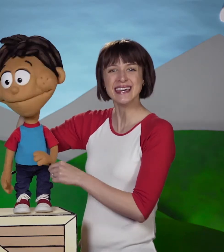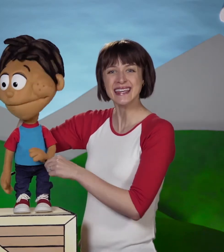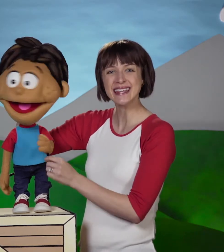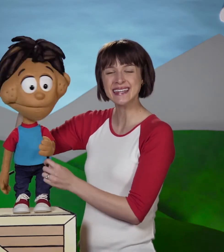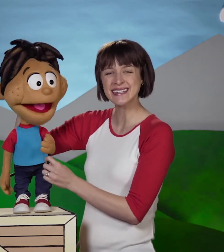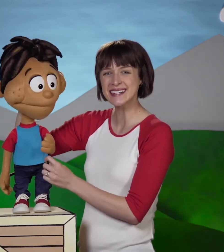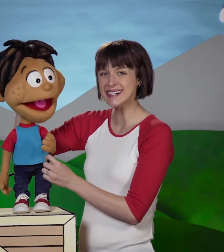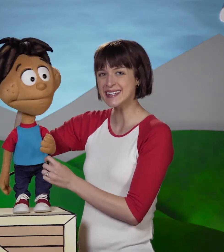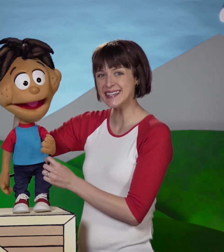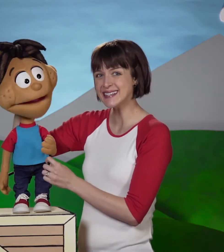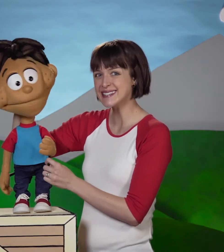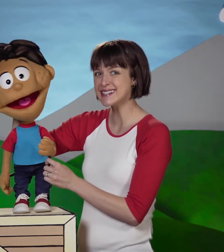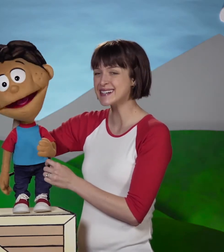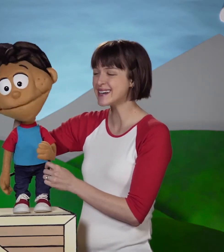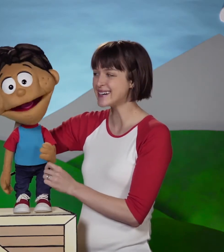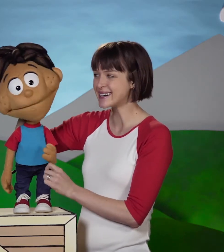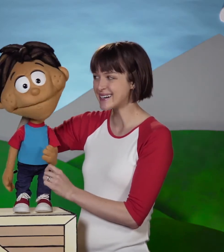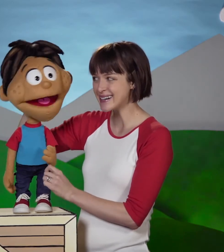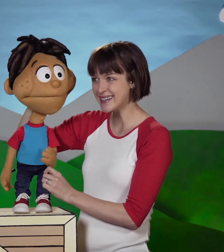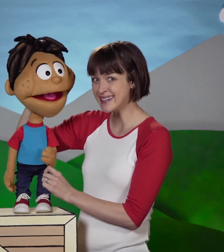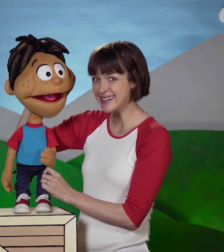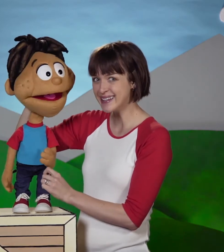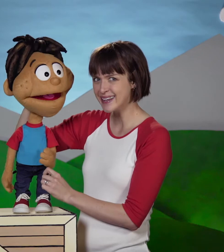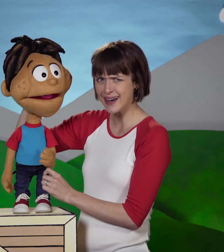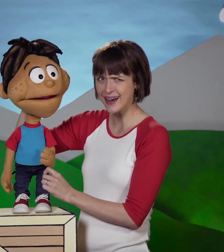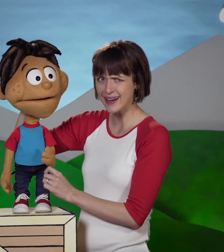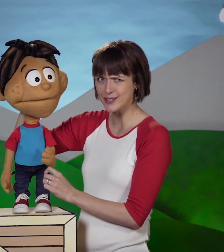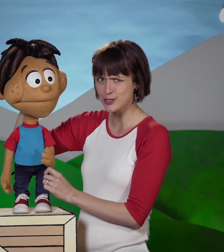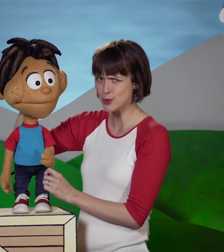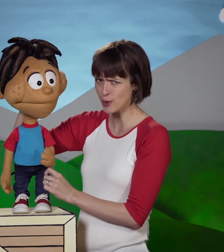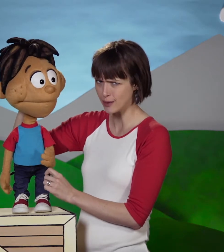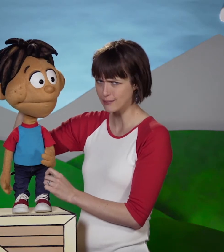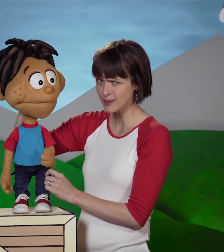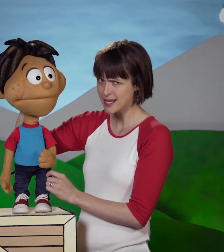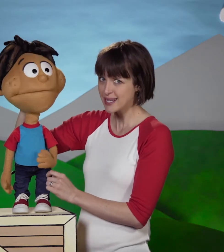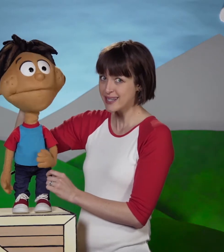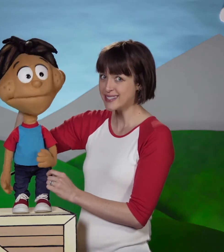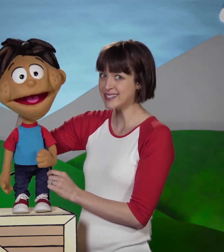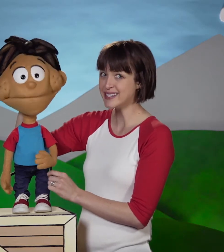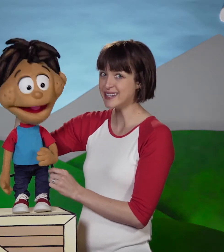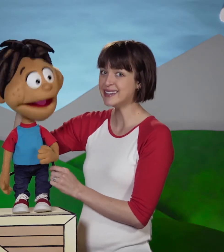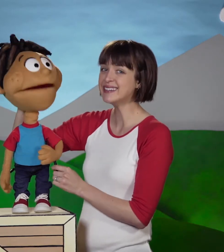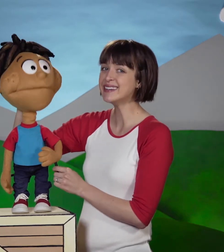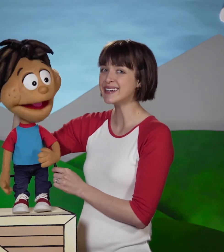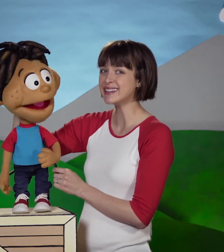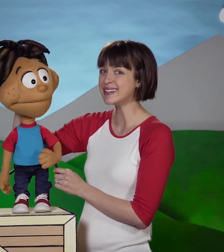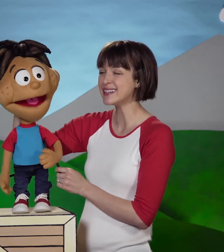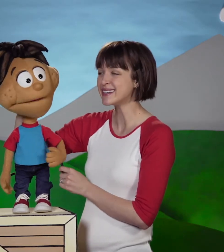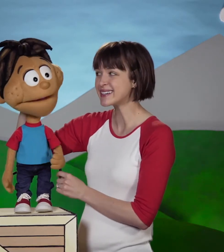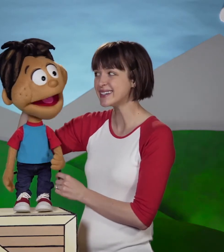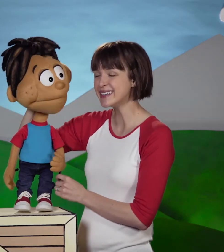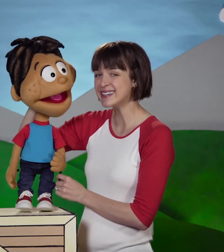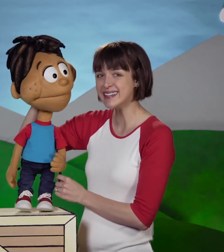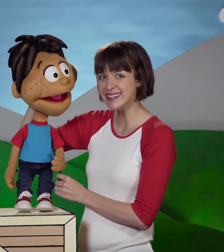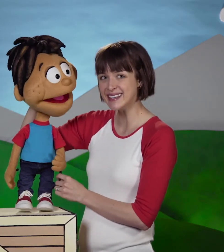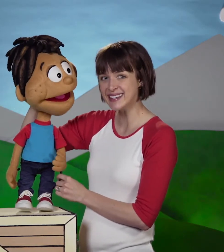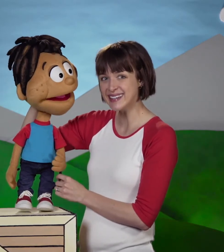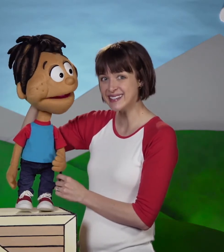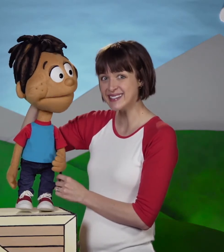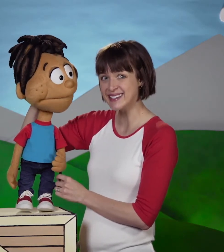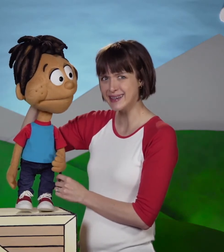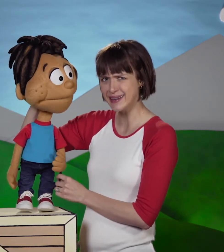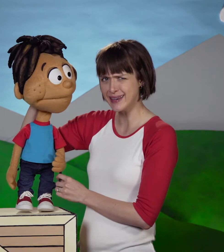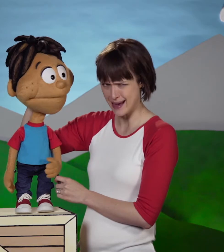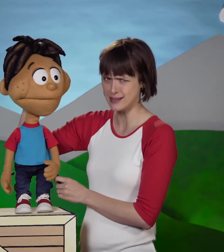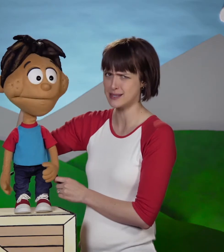Megan, wanna try to answer a riddle? Sure. Do you know what a riddle